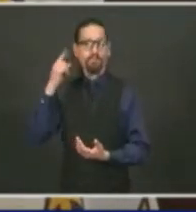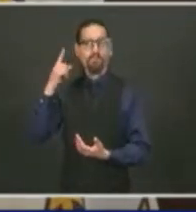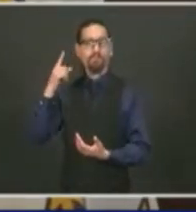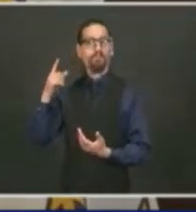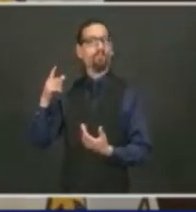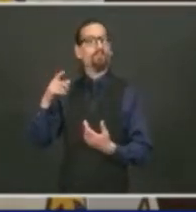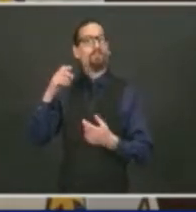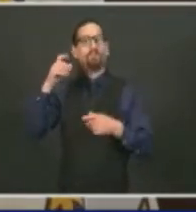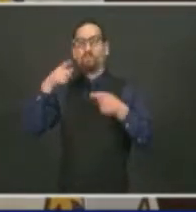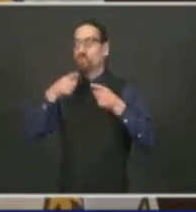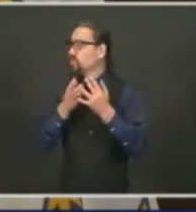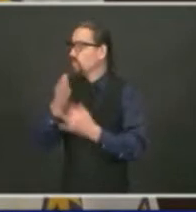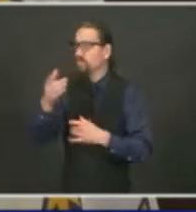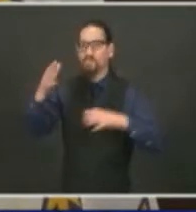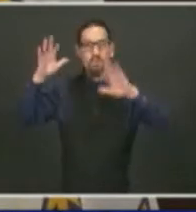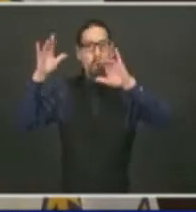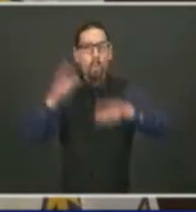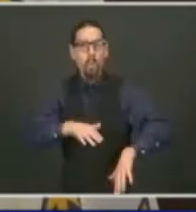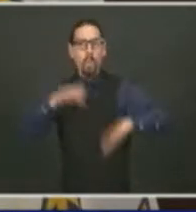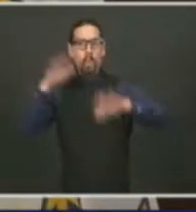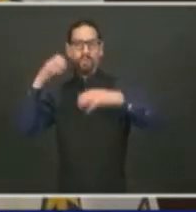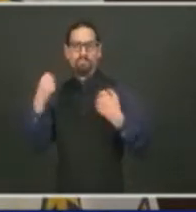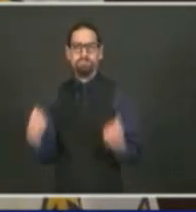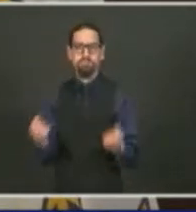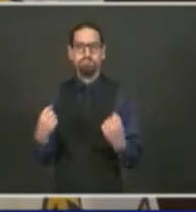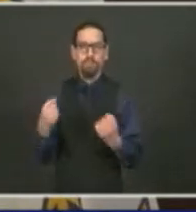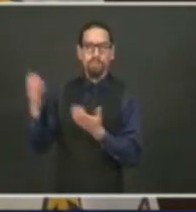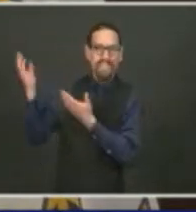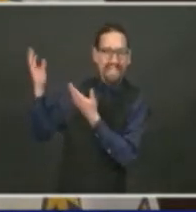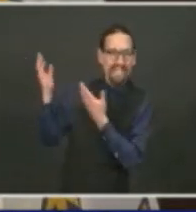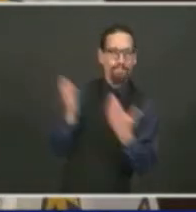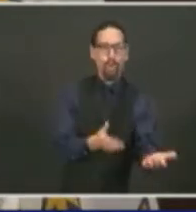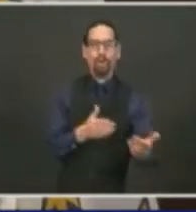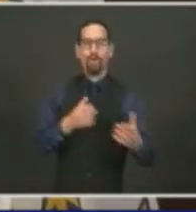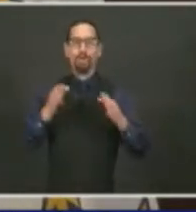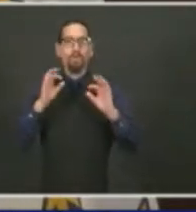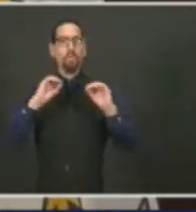point as we think about the number 1,200-ish who have been vaccinated, is that half the